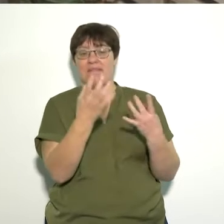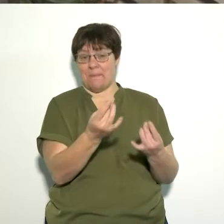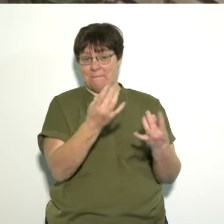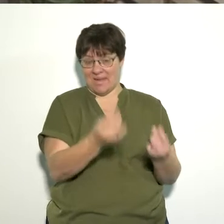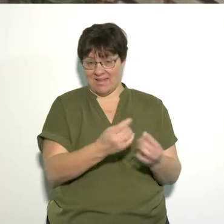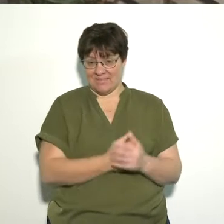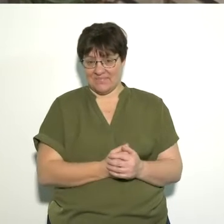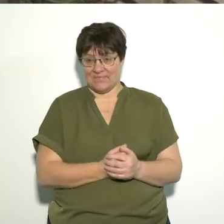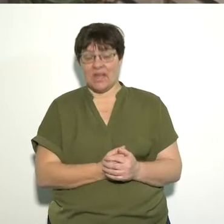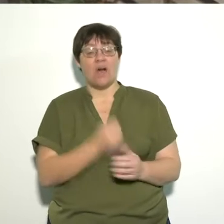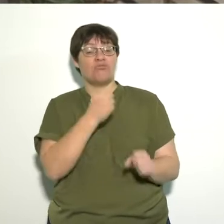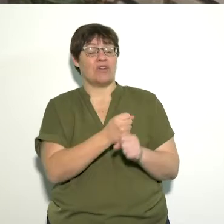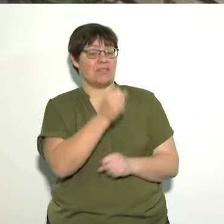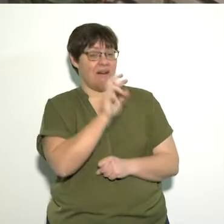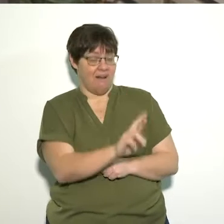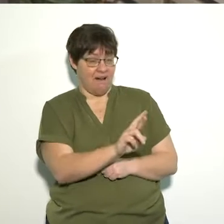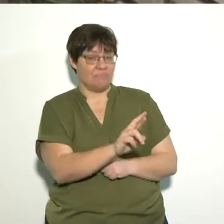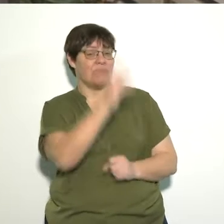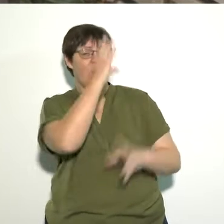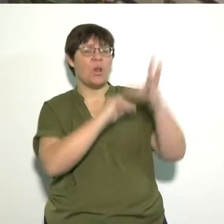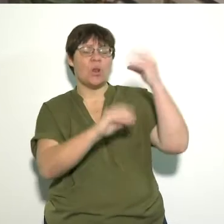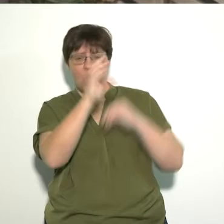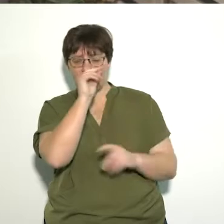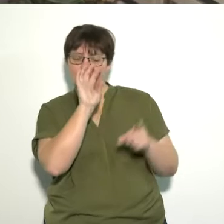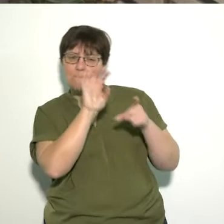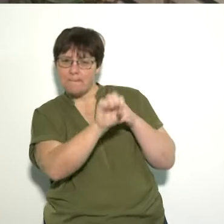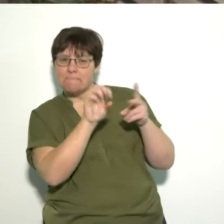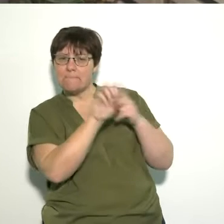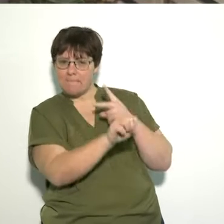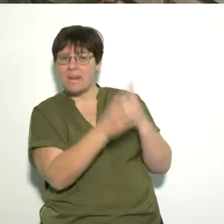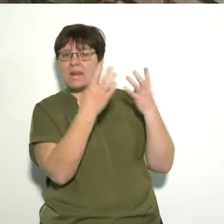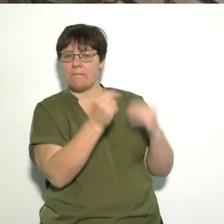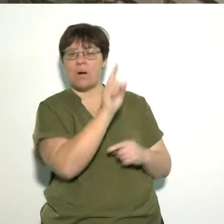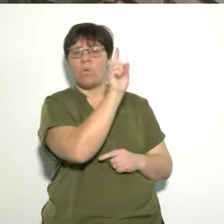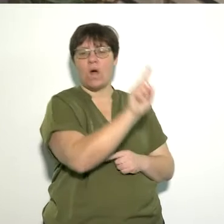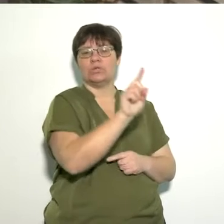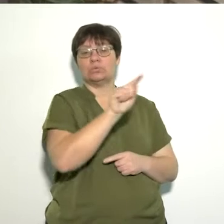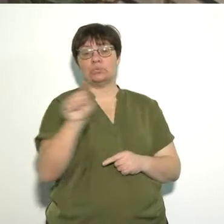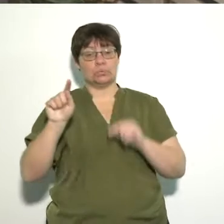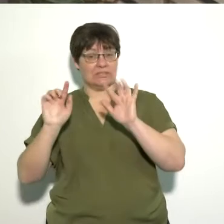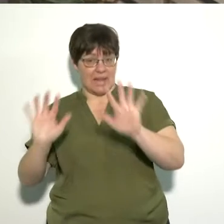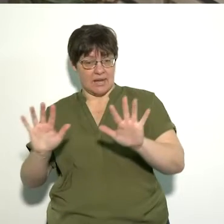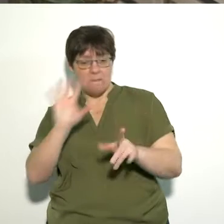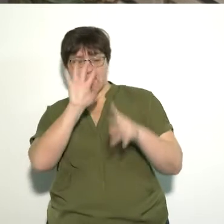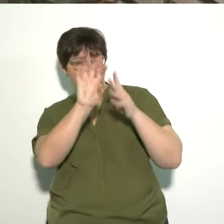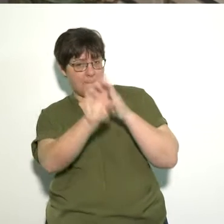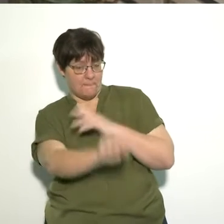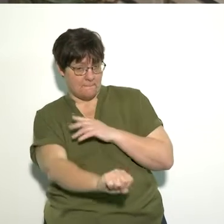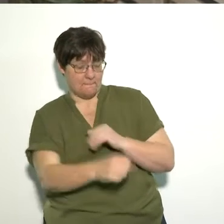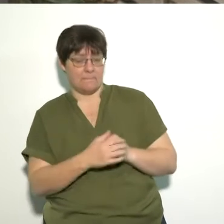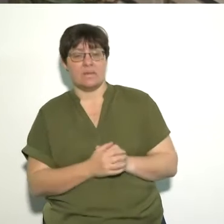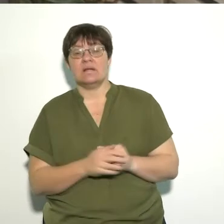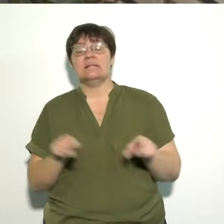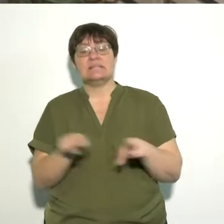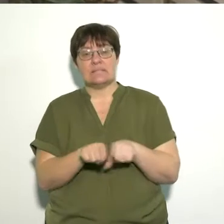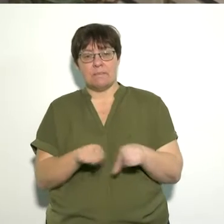work. So in grade R, the children learnt how to recognize their number symbols from 1 to 10, and they also